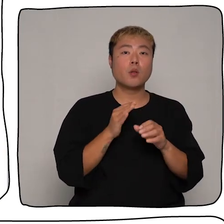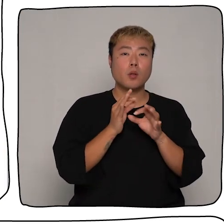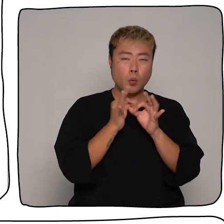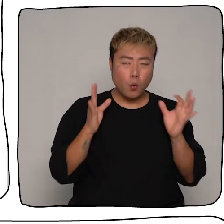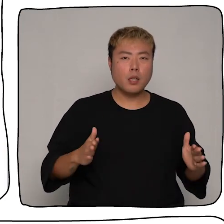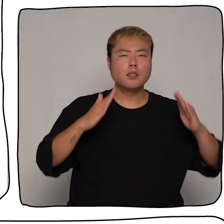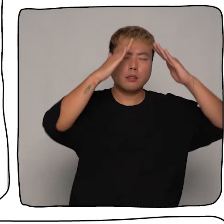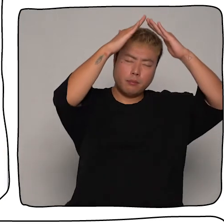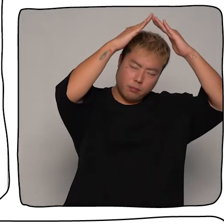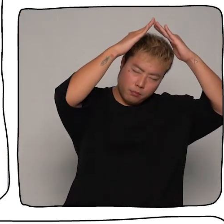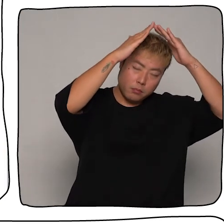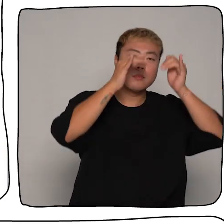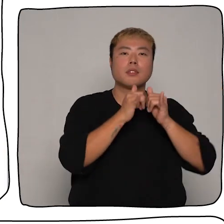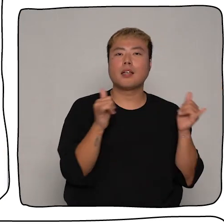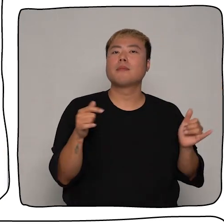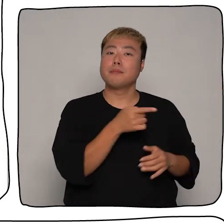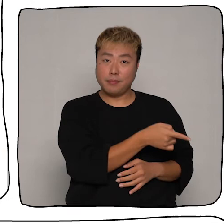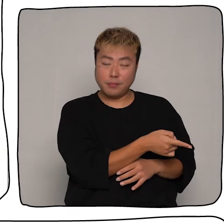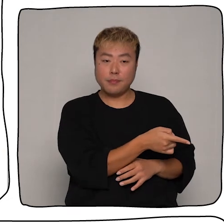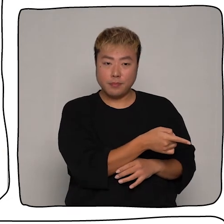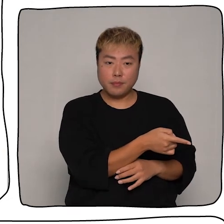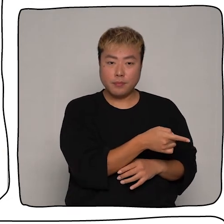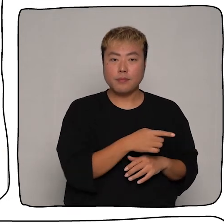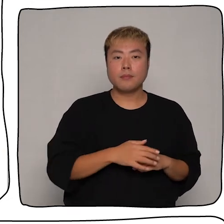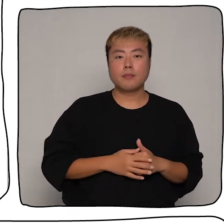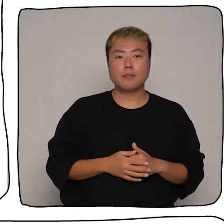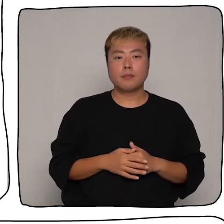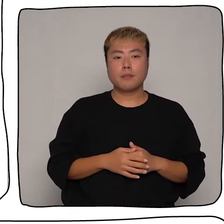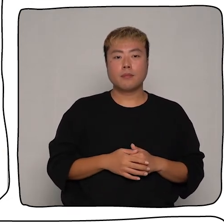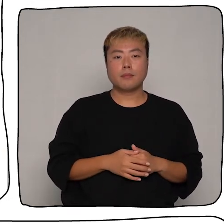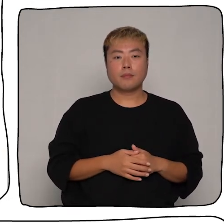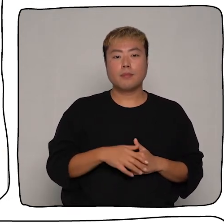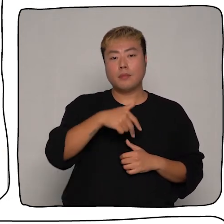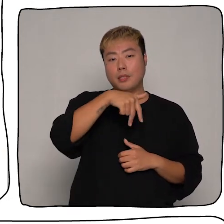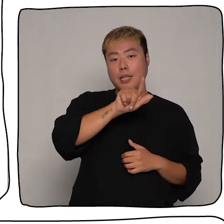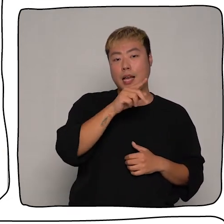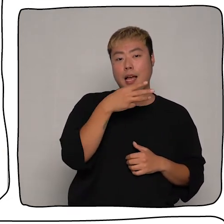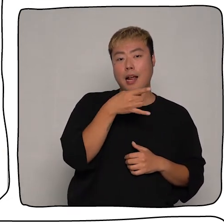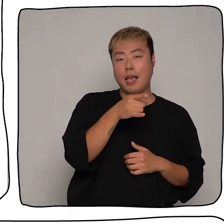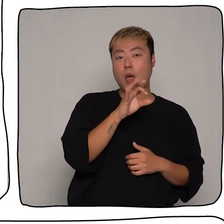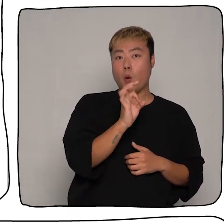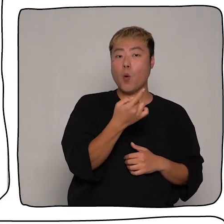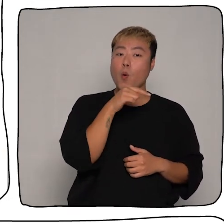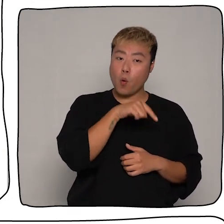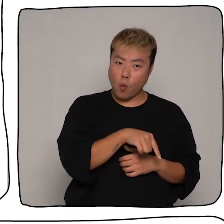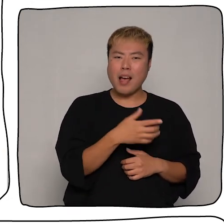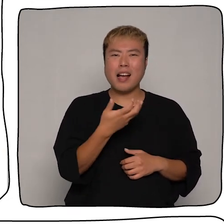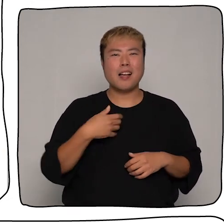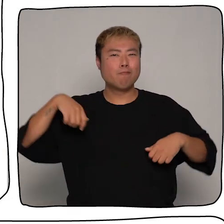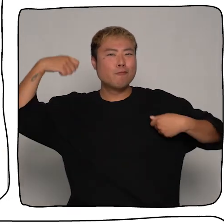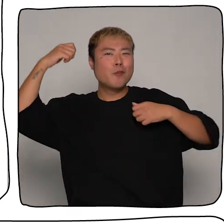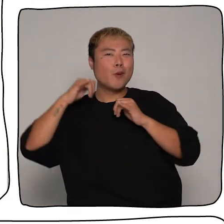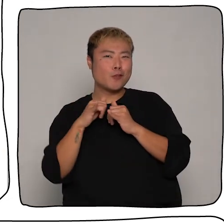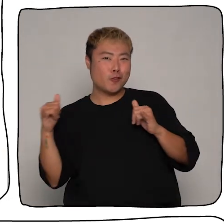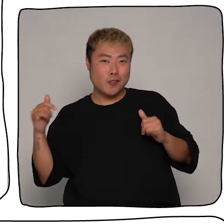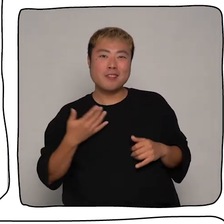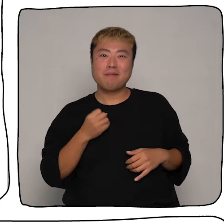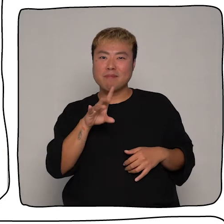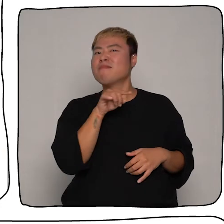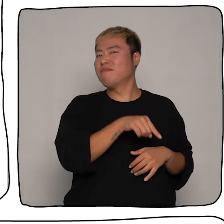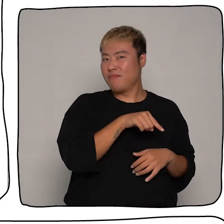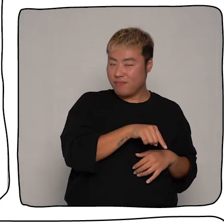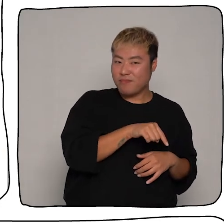leave her house for more than 10 years. And Jarreo is a dancer. We have already met